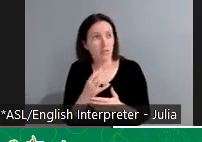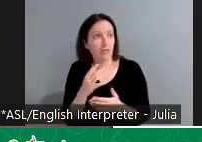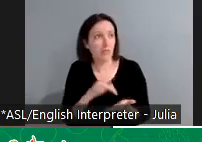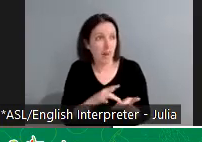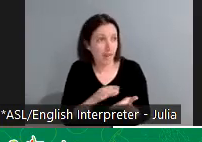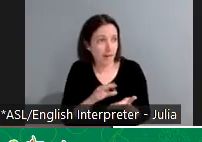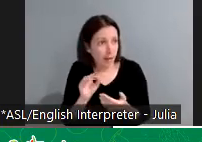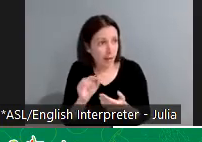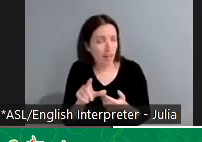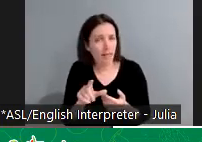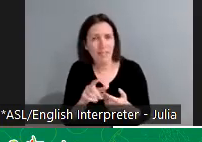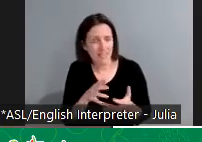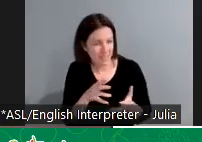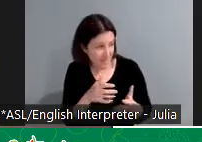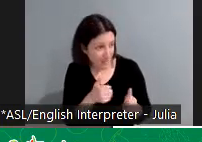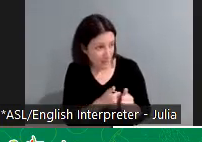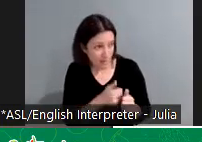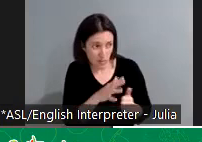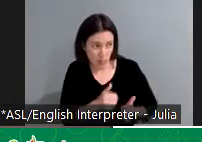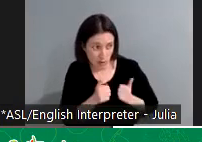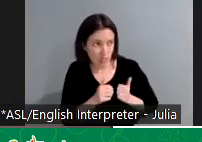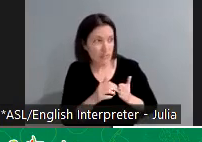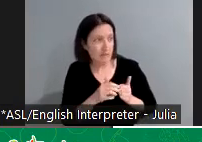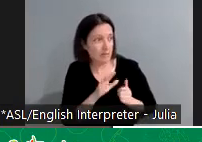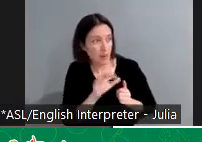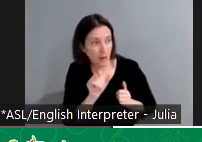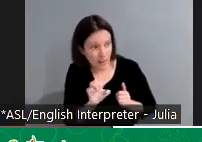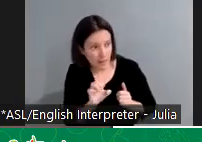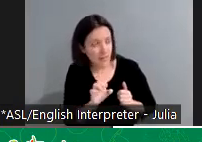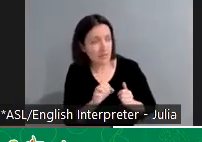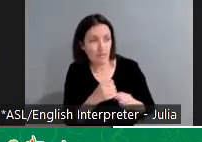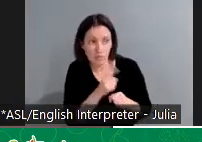their case to make sure that they receive their Summer EBT card.